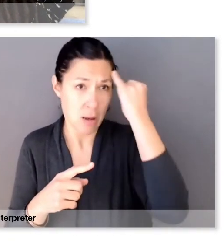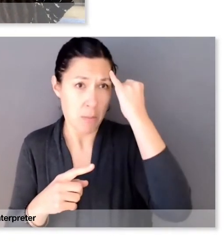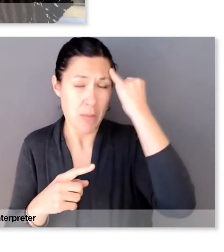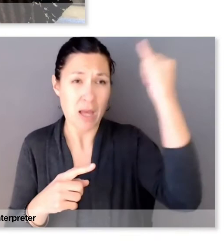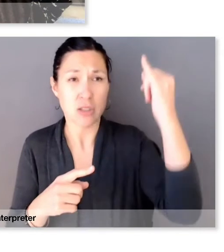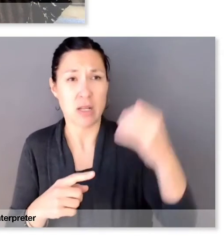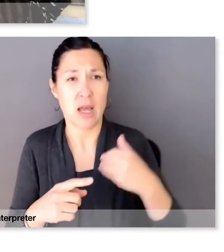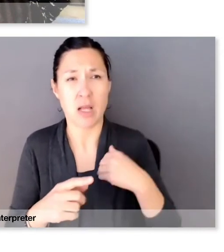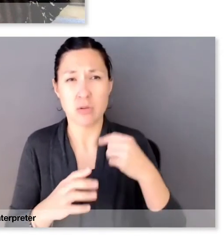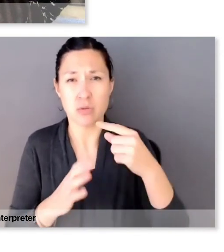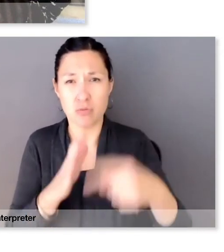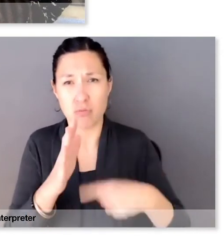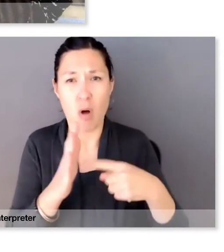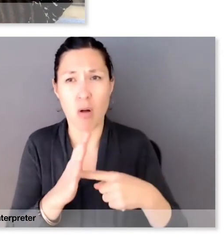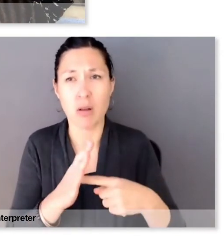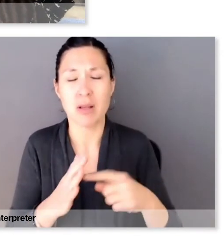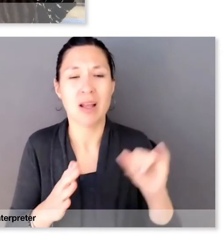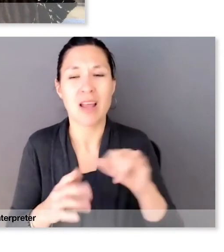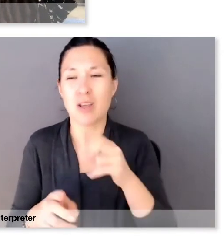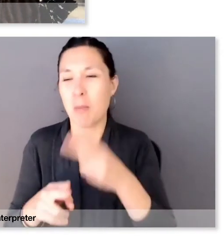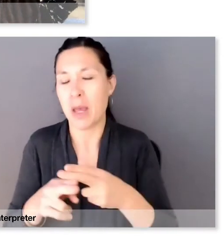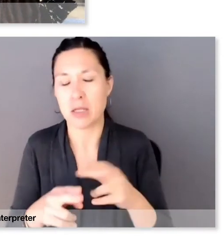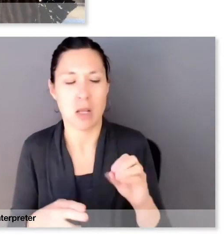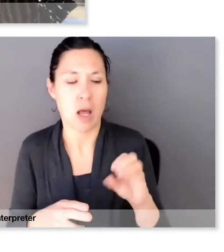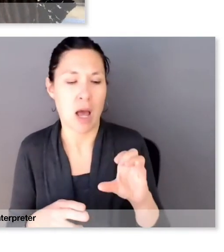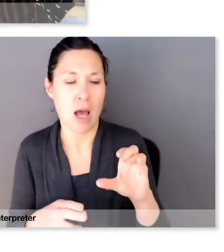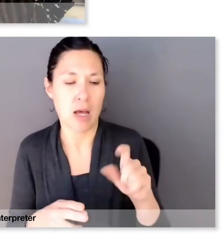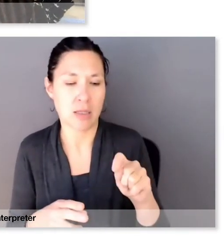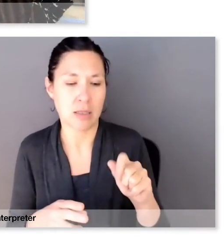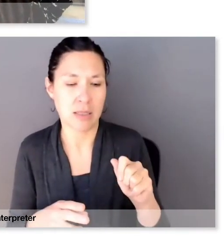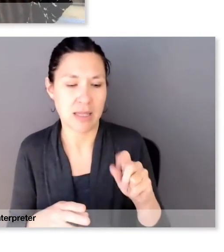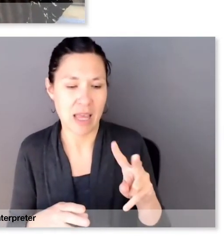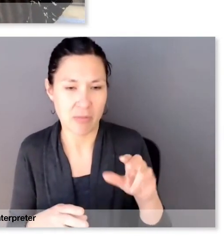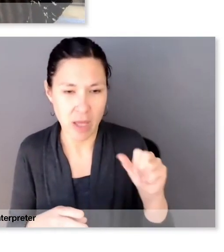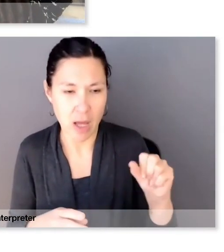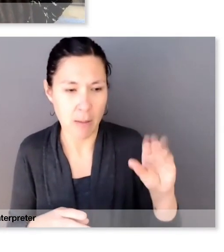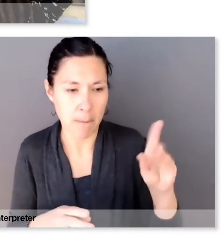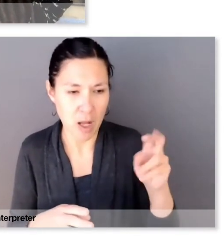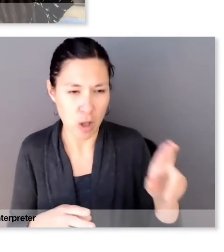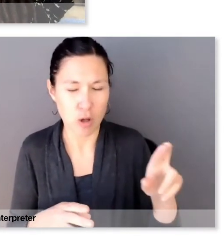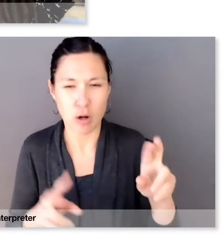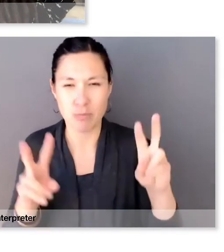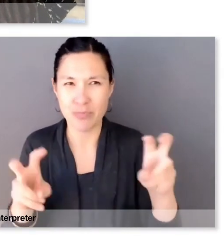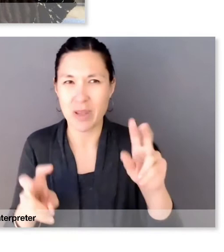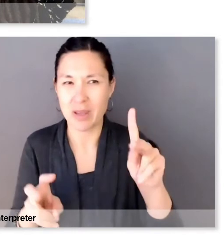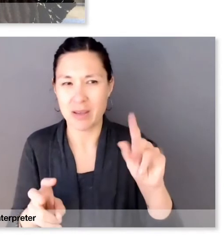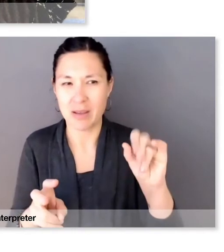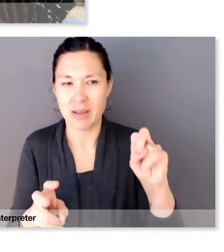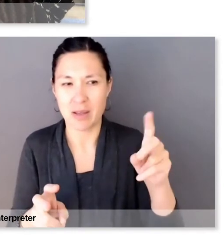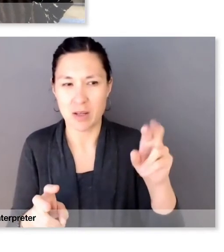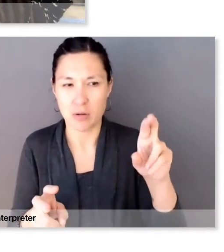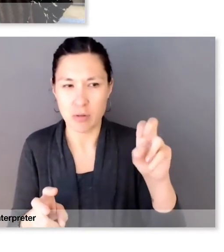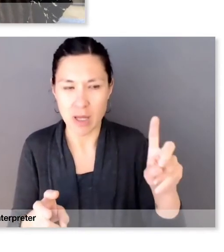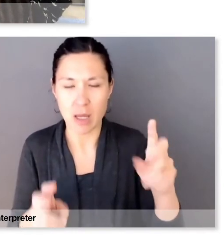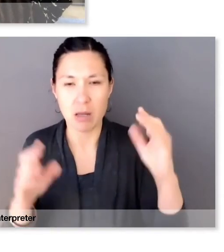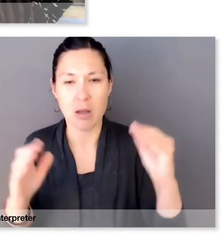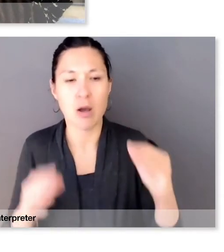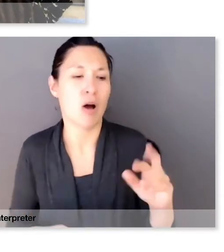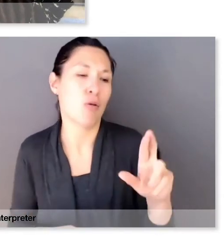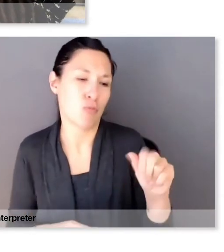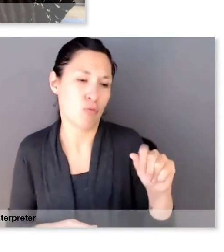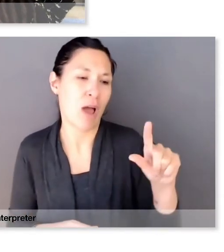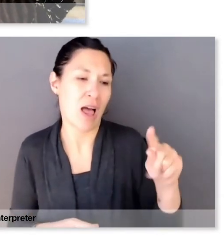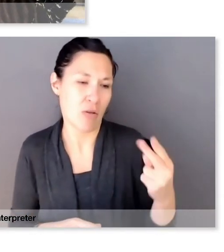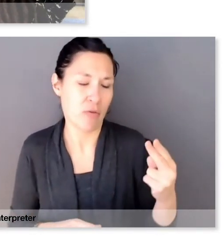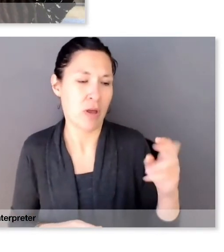as Octavia Butler's Kindred, Joanna Russ's The Female Man, or Ralph Ellison's Invisible Man. You know, so works